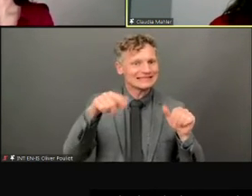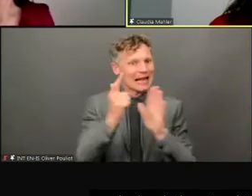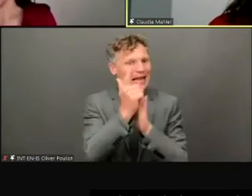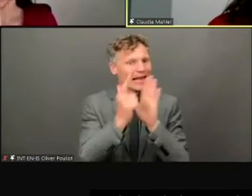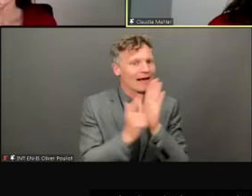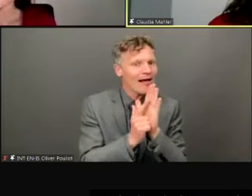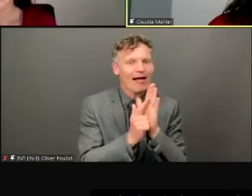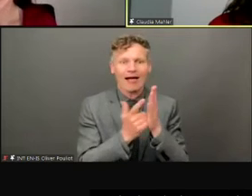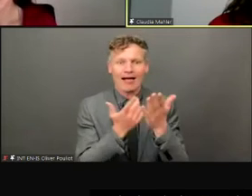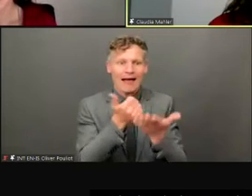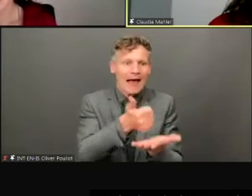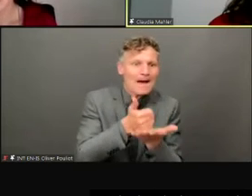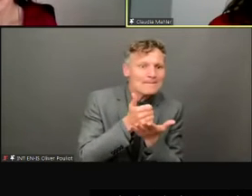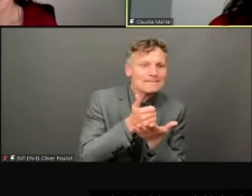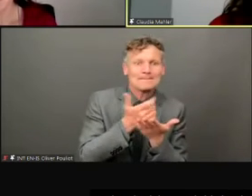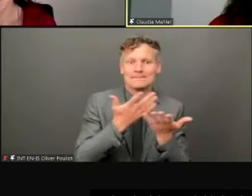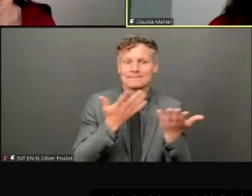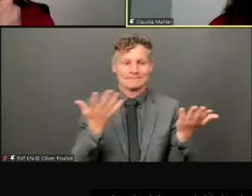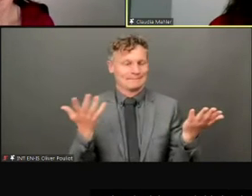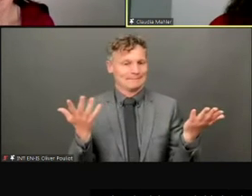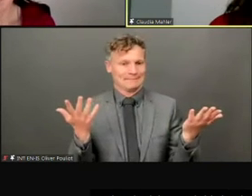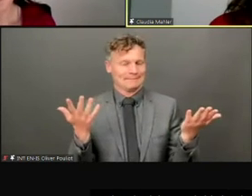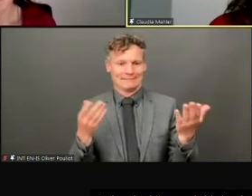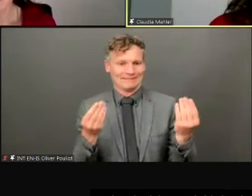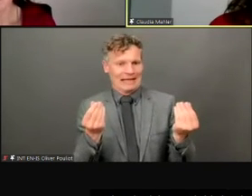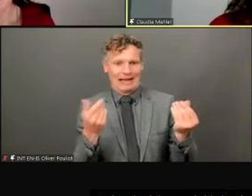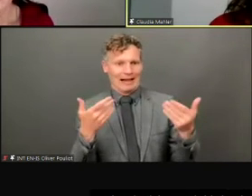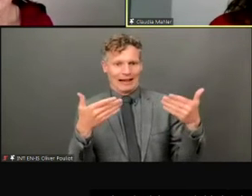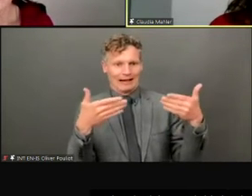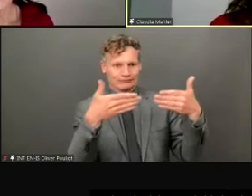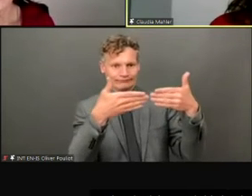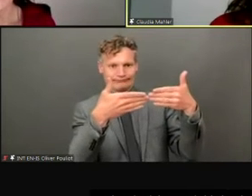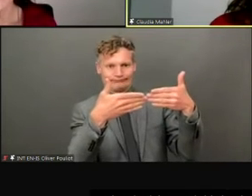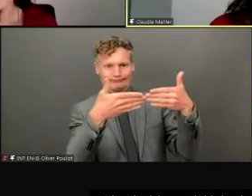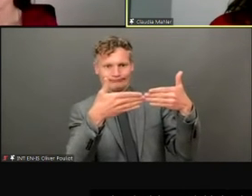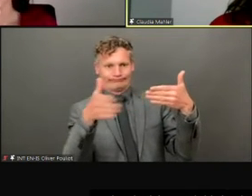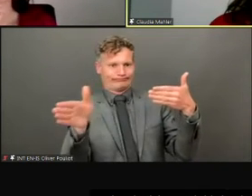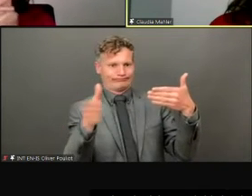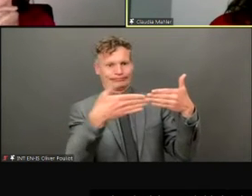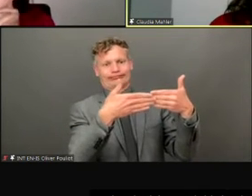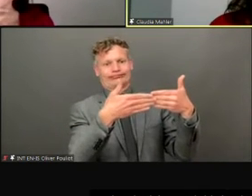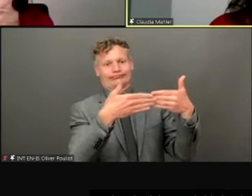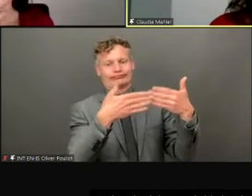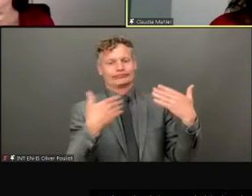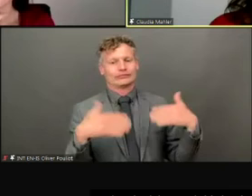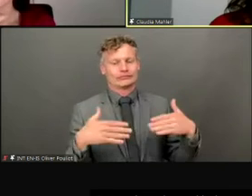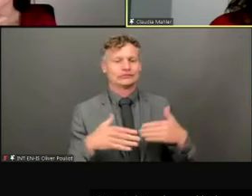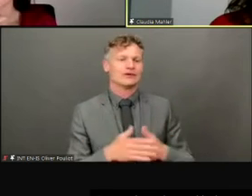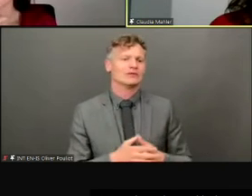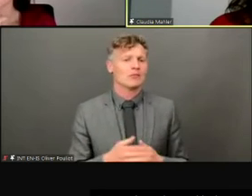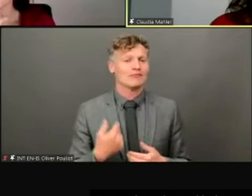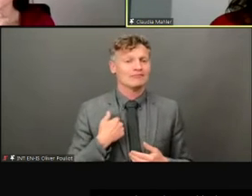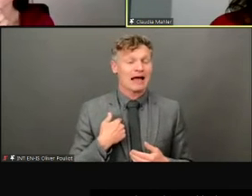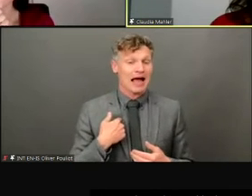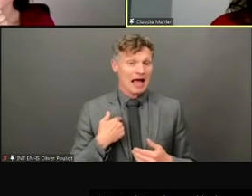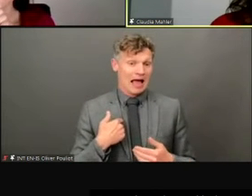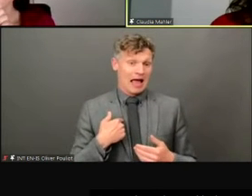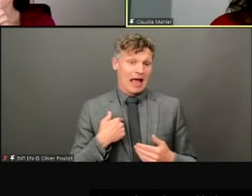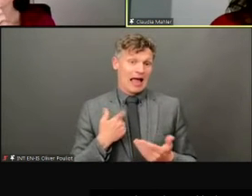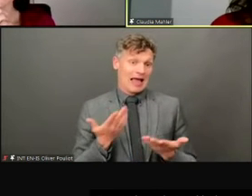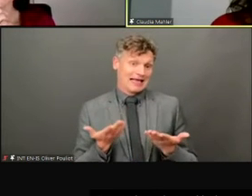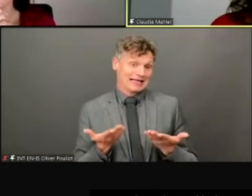I try to introduce a kind of specific body for older